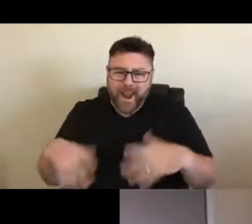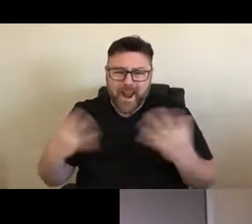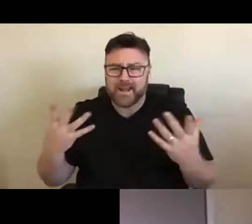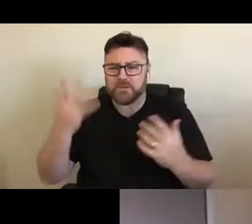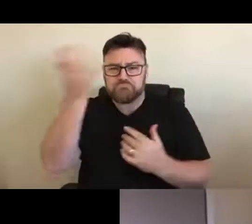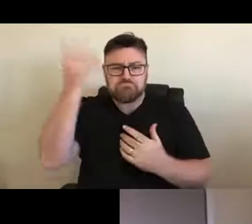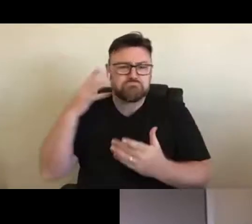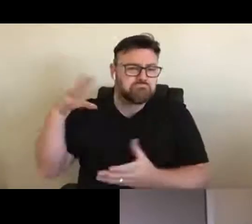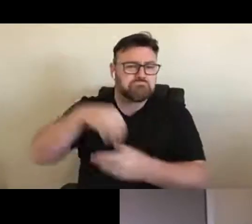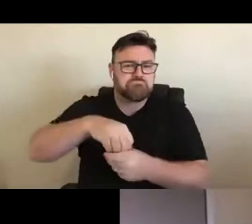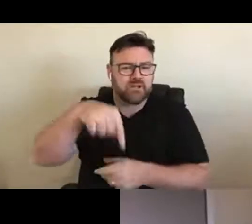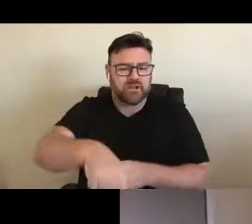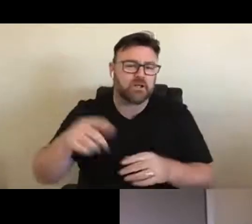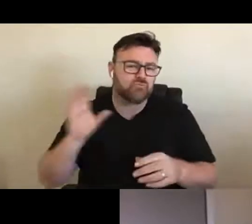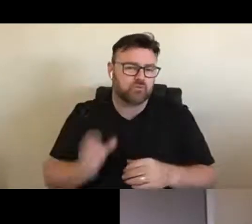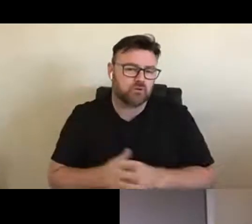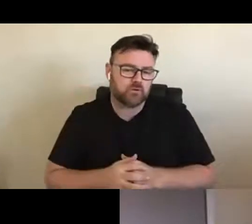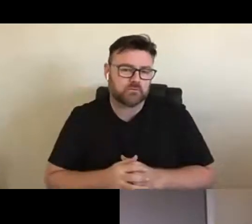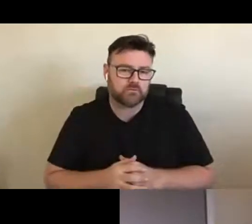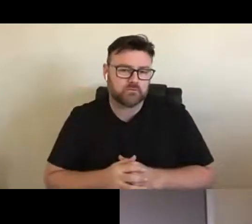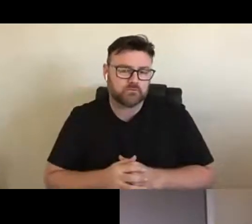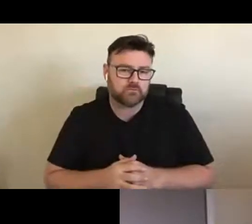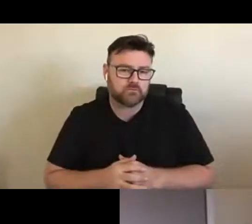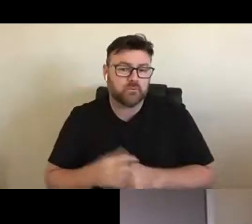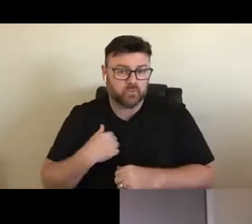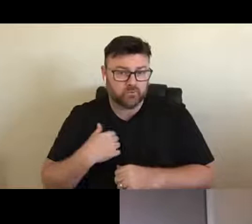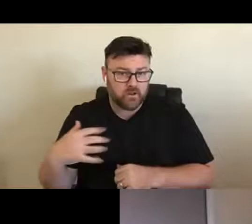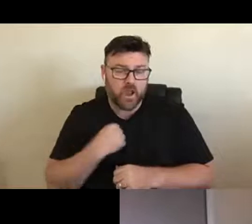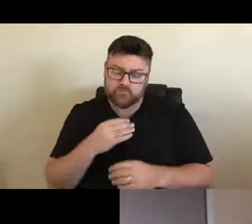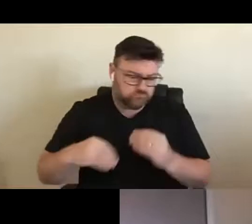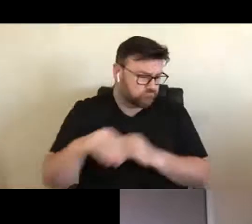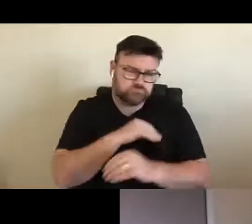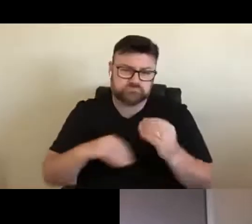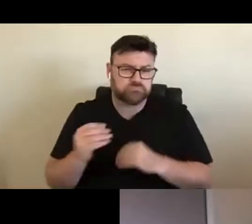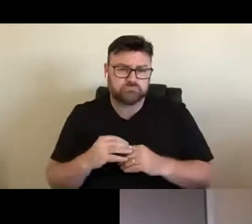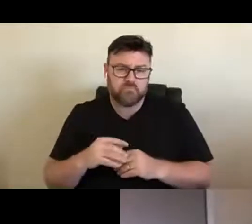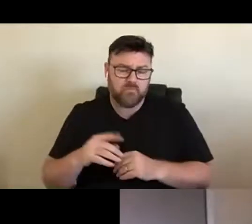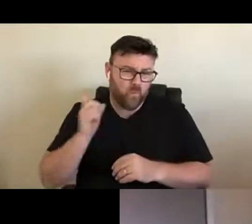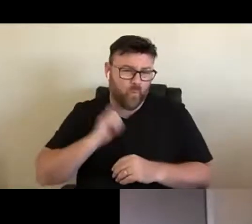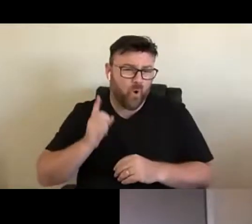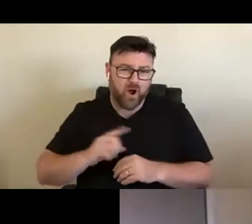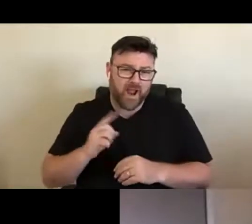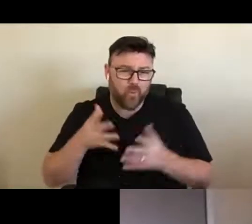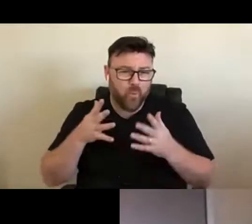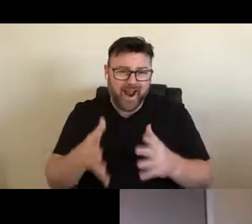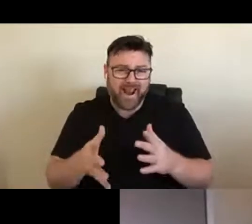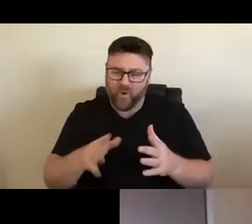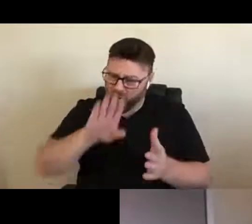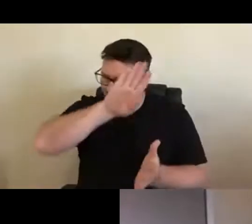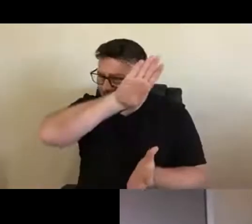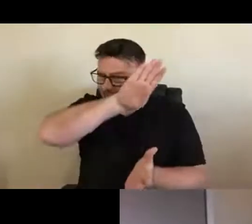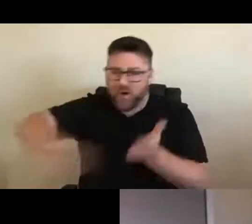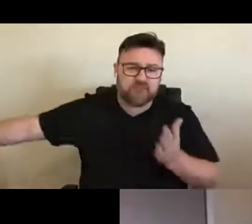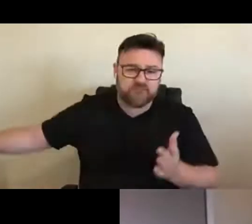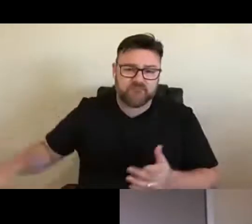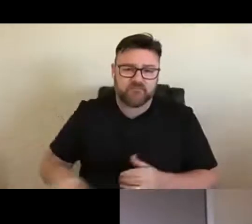country. We must rearrange and decolonise our framework so that when we do look at Australia,